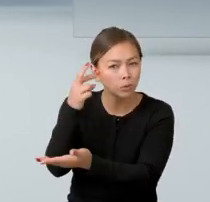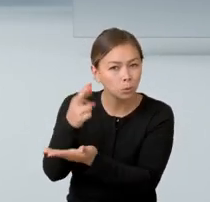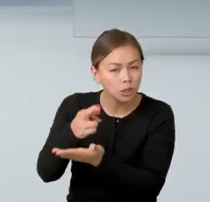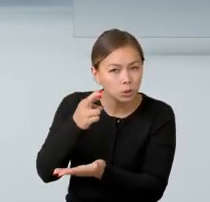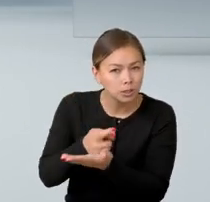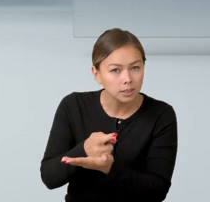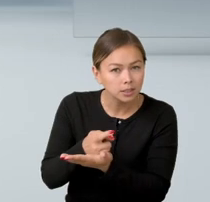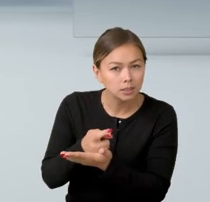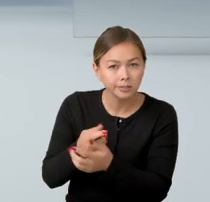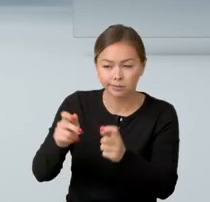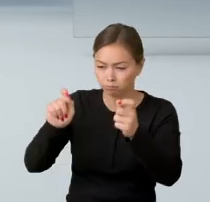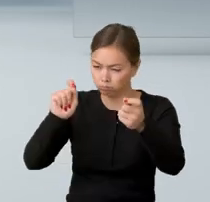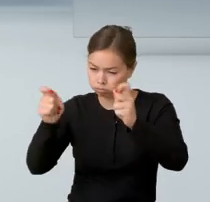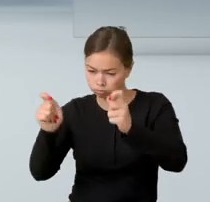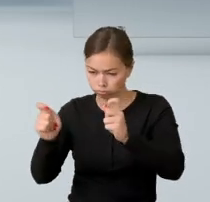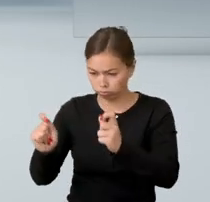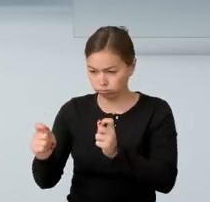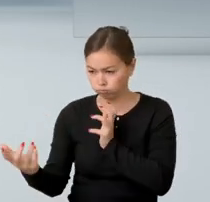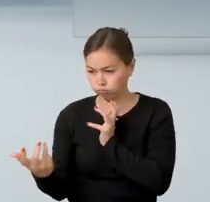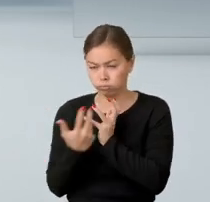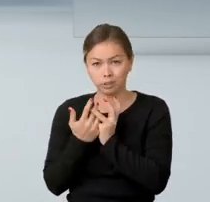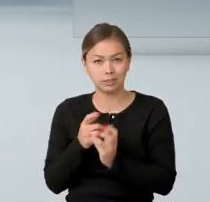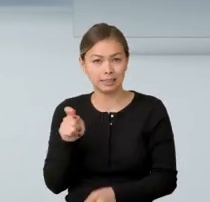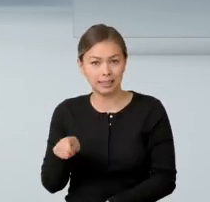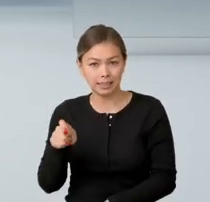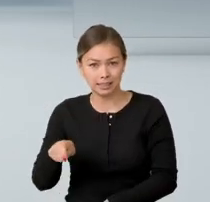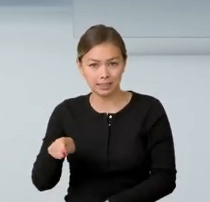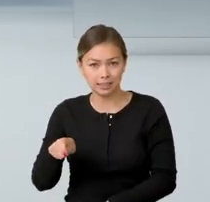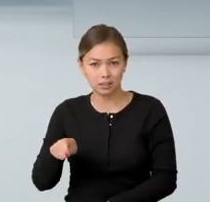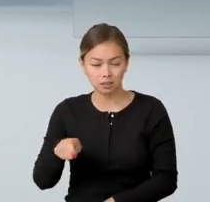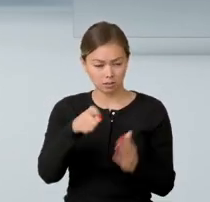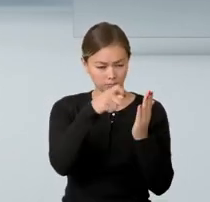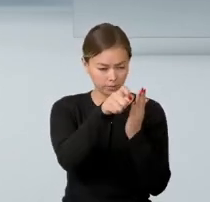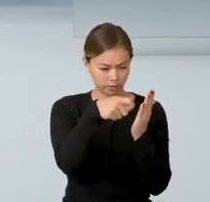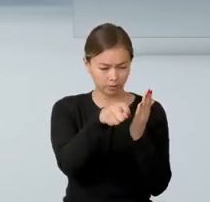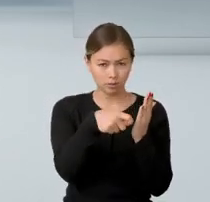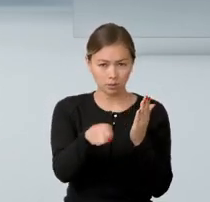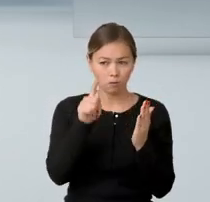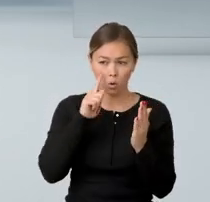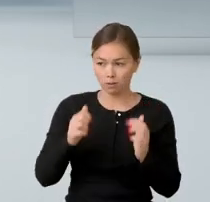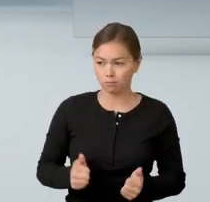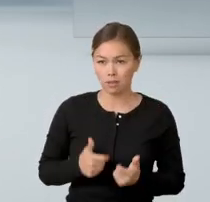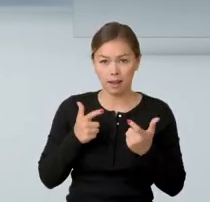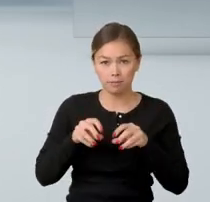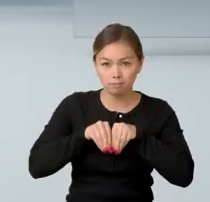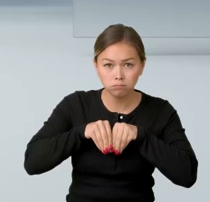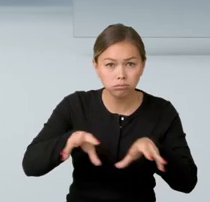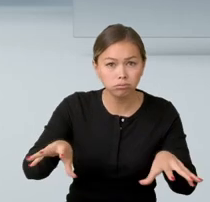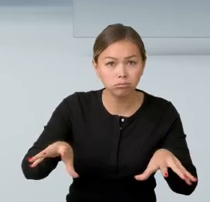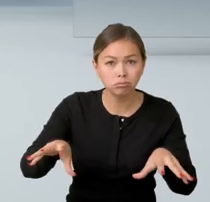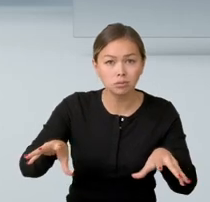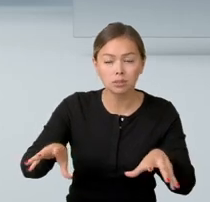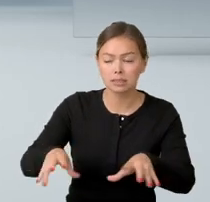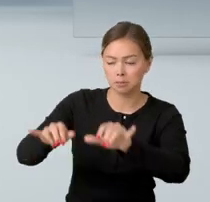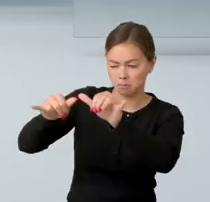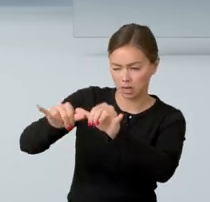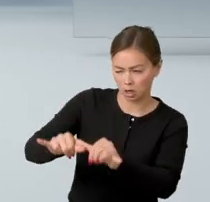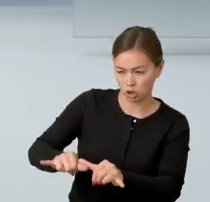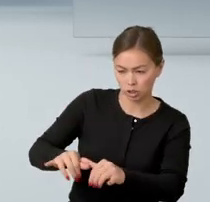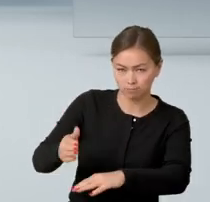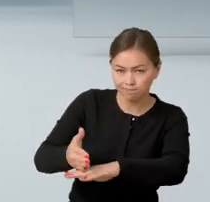configure those building blocks to create our go live checklist and measure the final